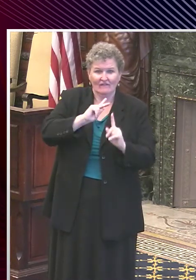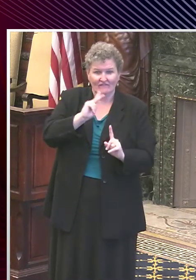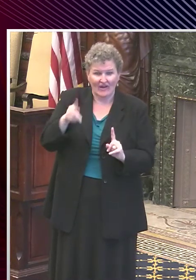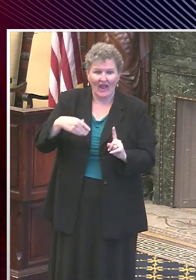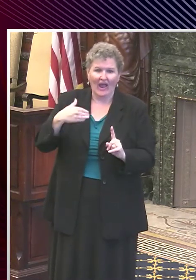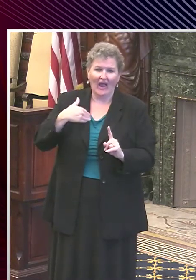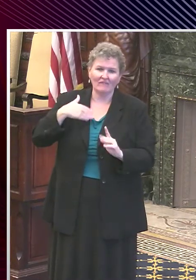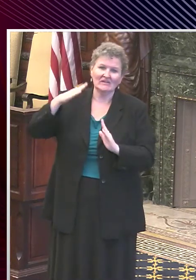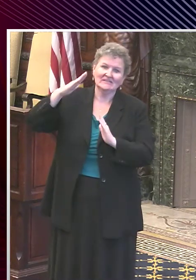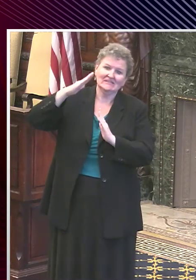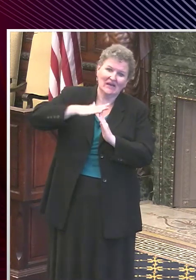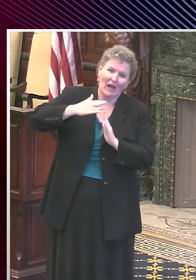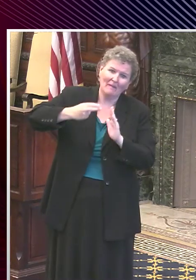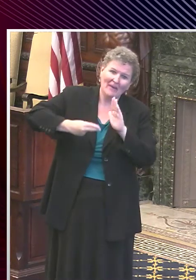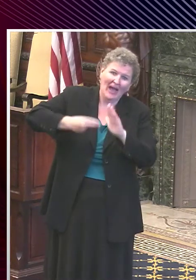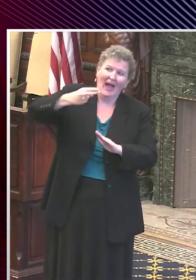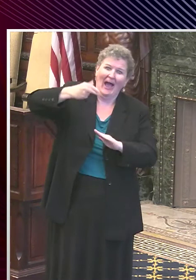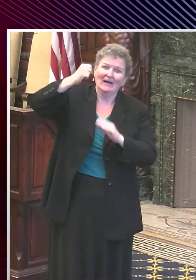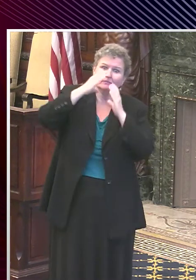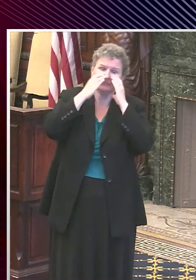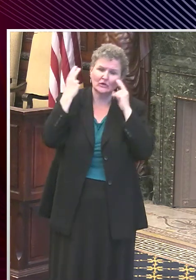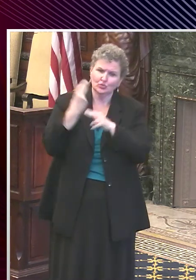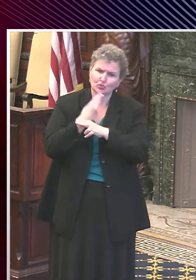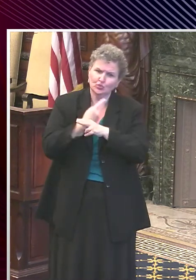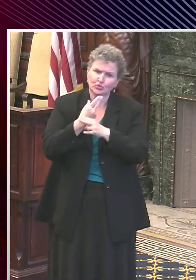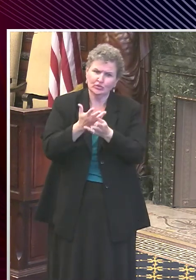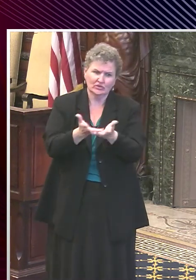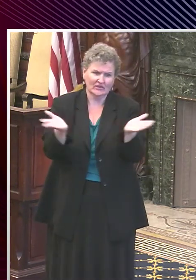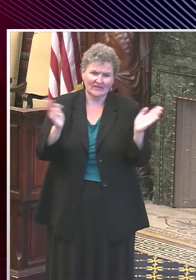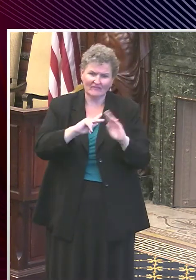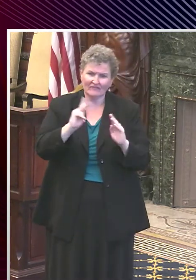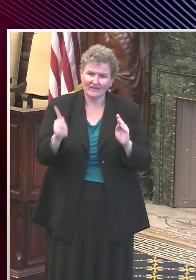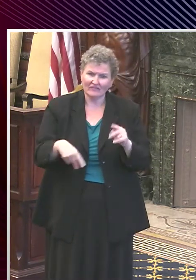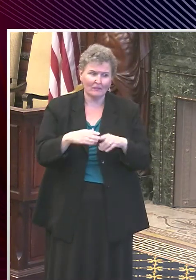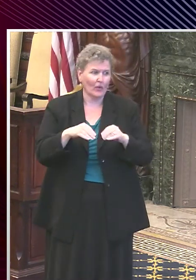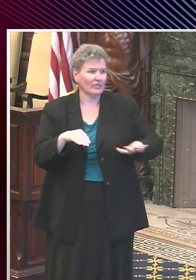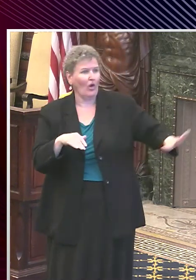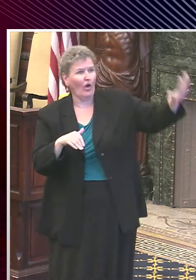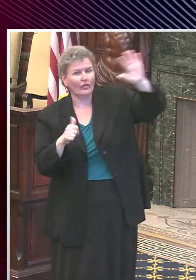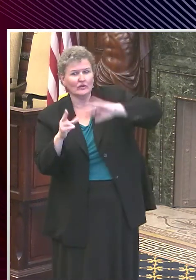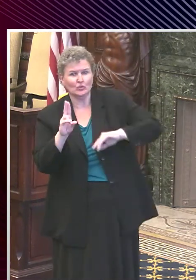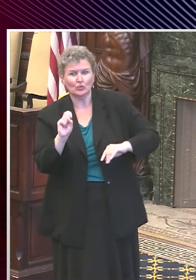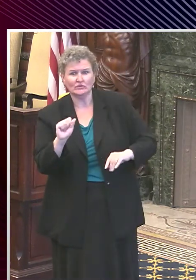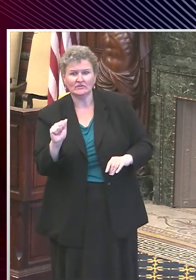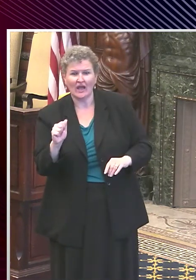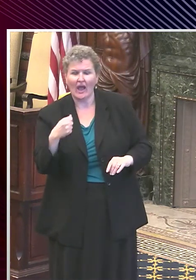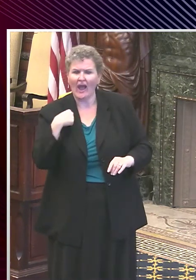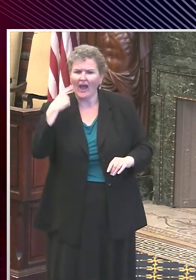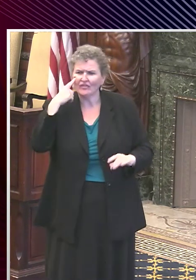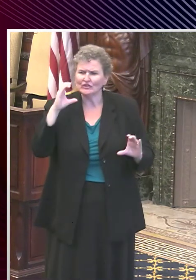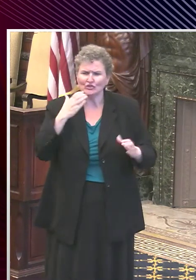any major city they looked at to the extent they could tell in the study across the country. So I do think we're doing pretty well on masks. We need to do better